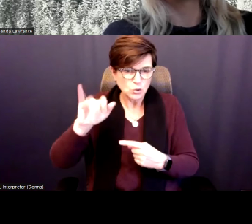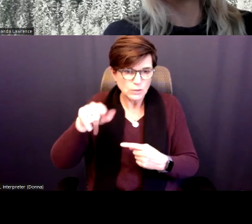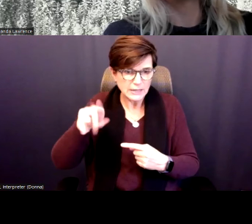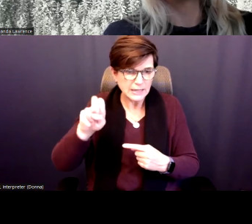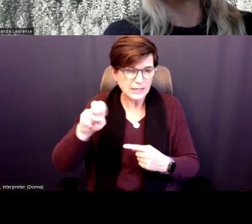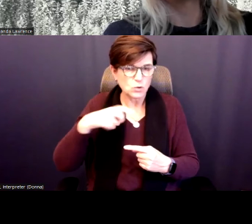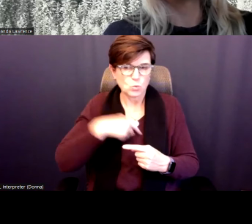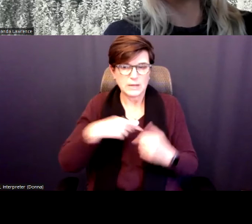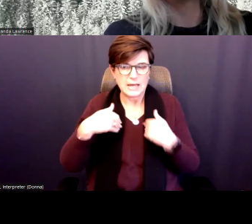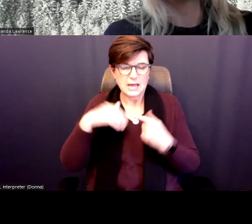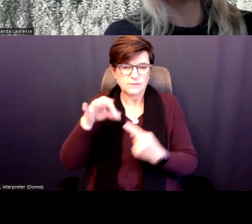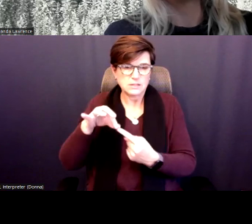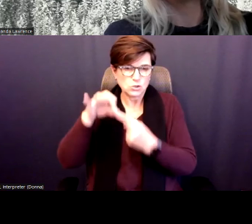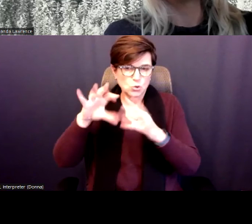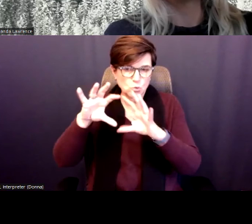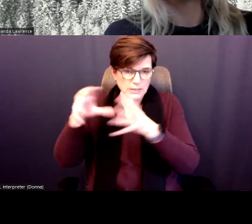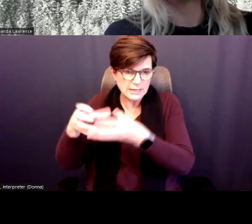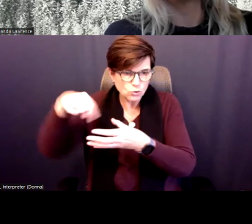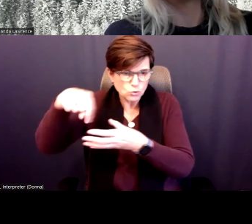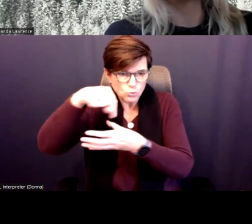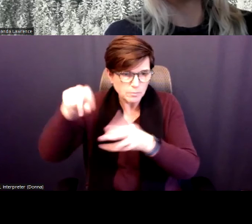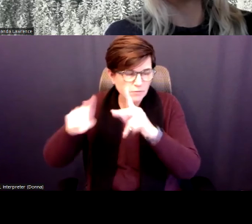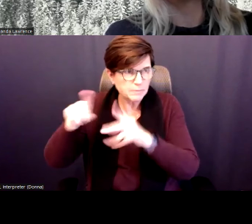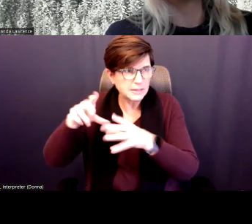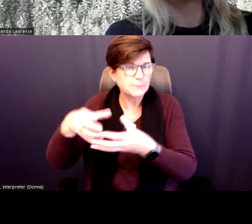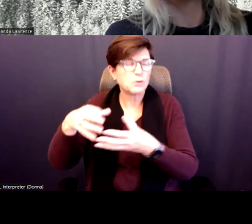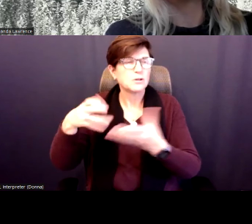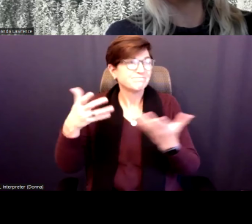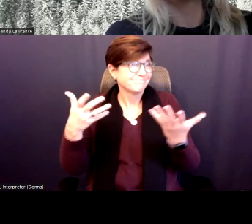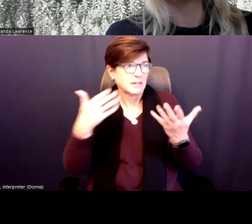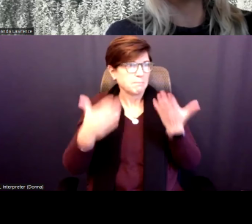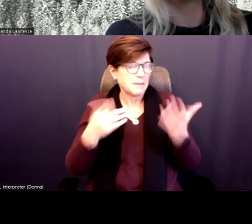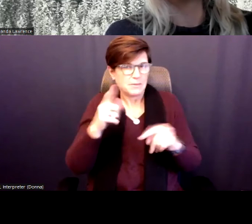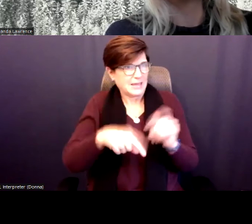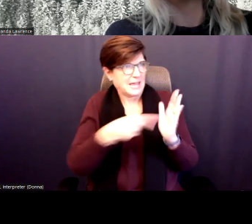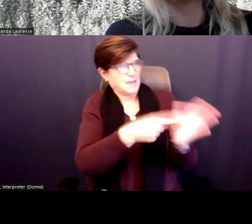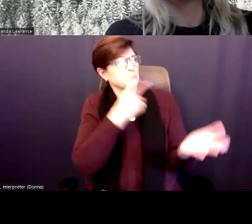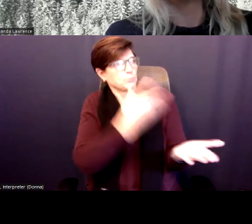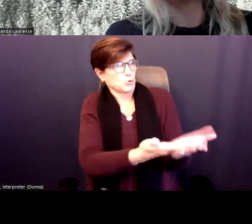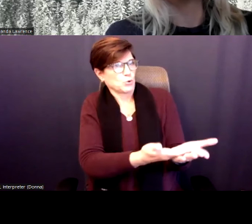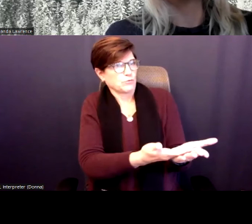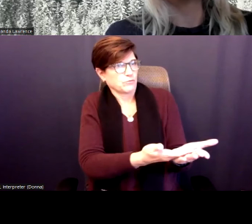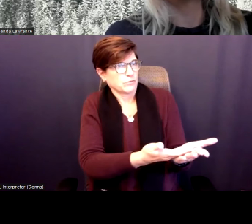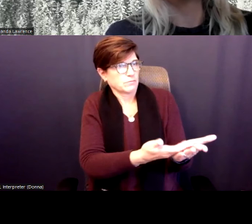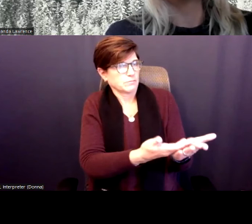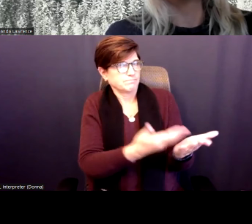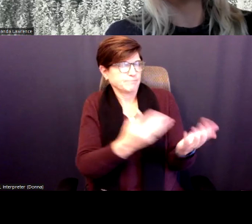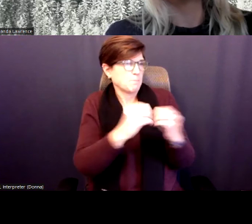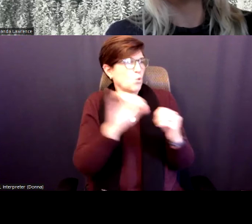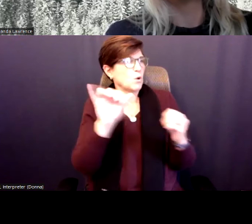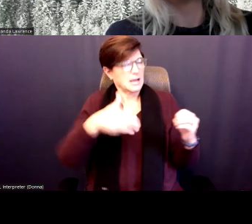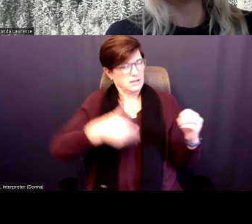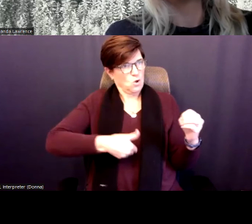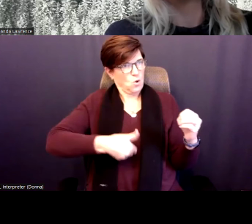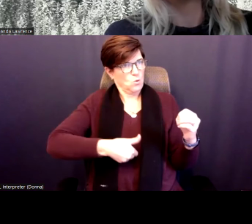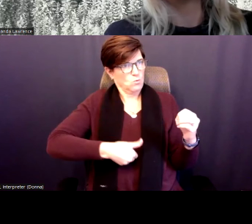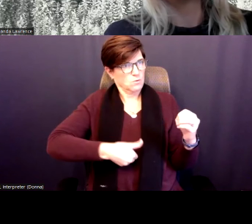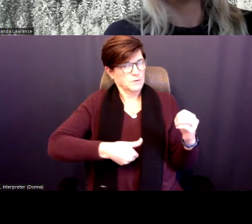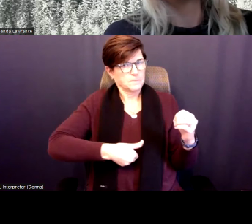group. But if the board, if the CDA looks at what